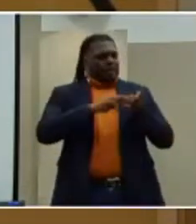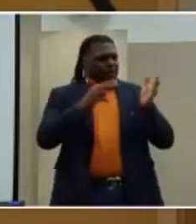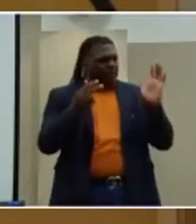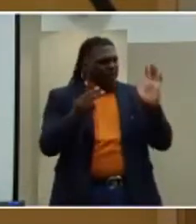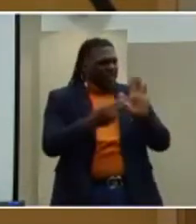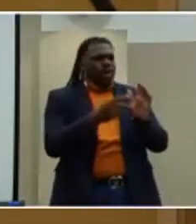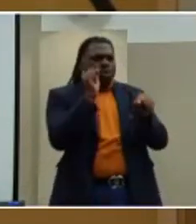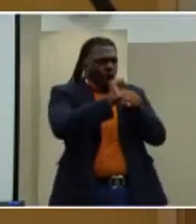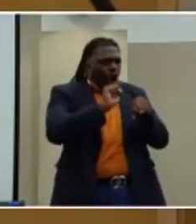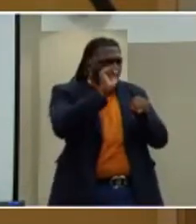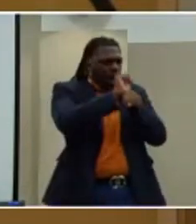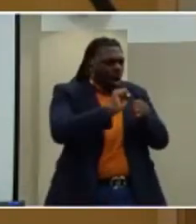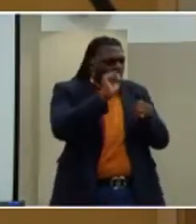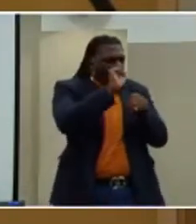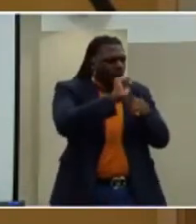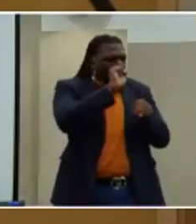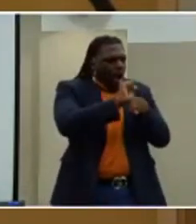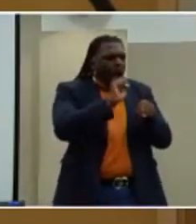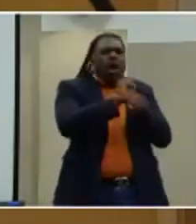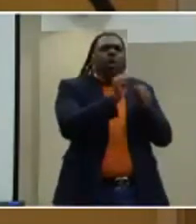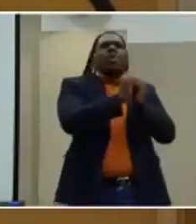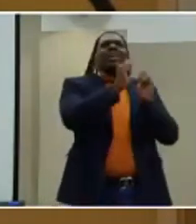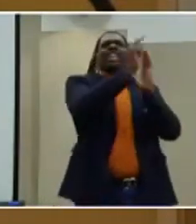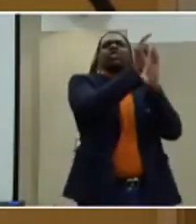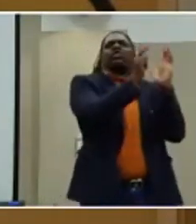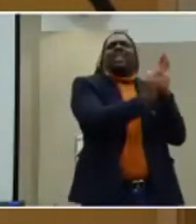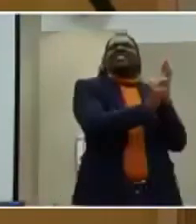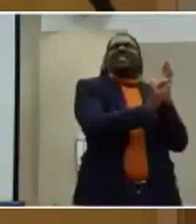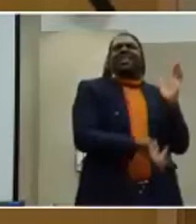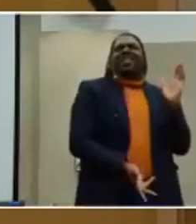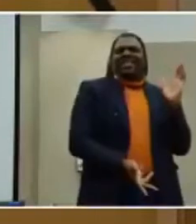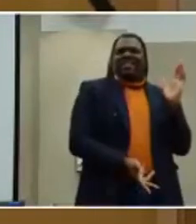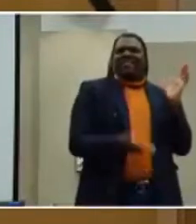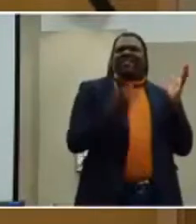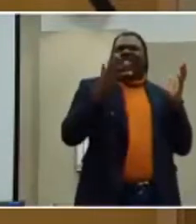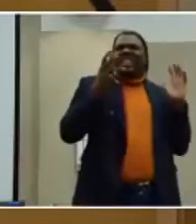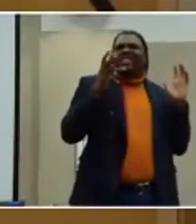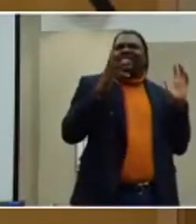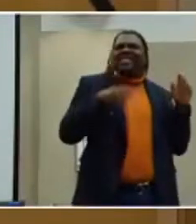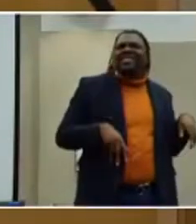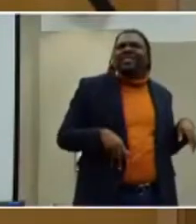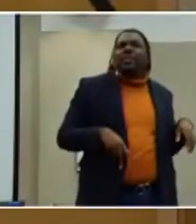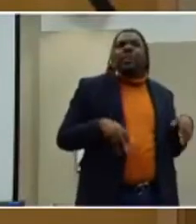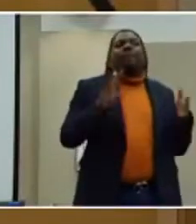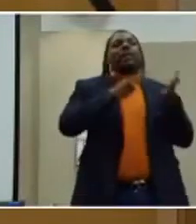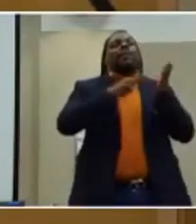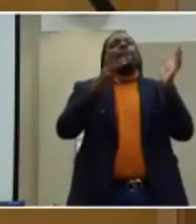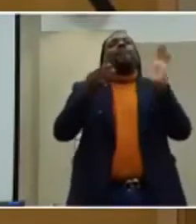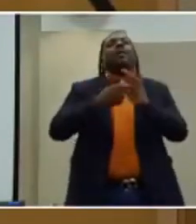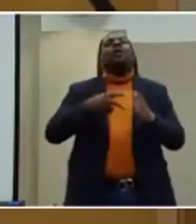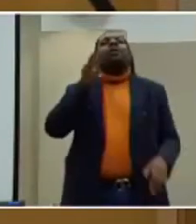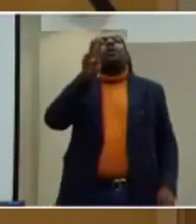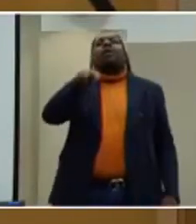on legislation that speaks to this. But I want to say that, look, in this